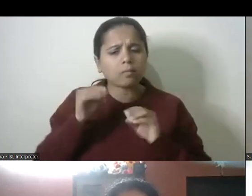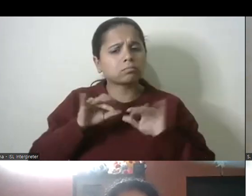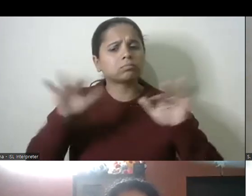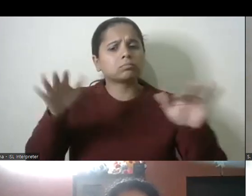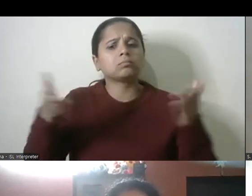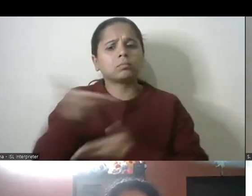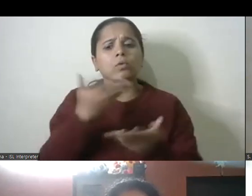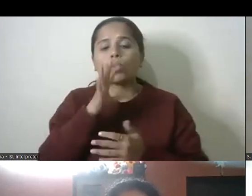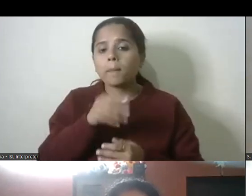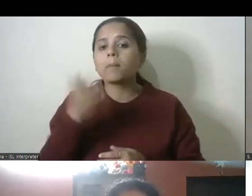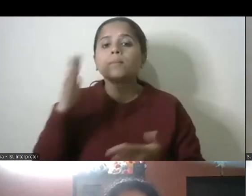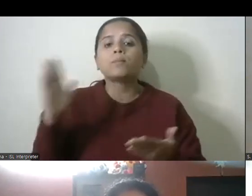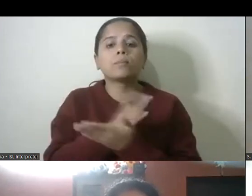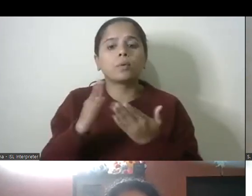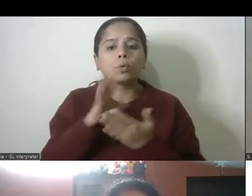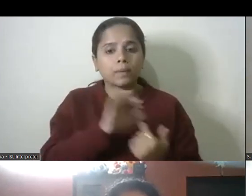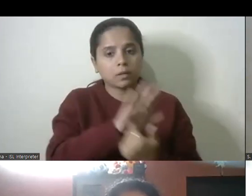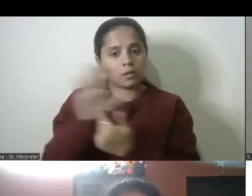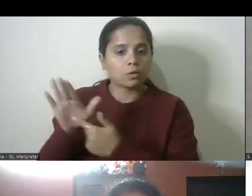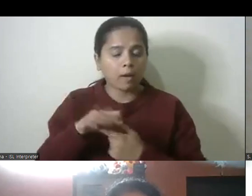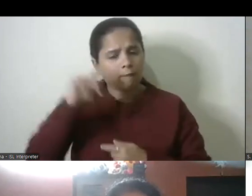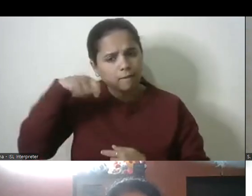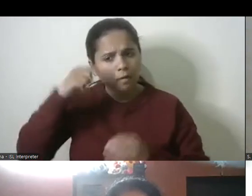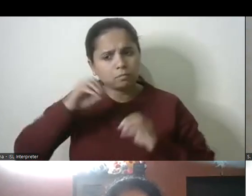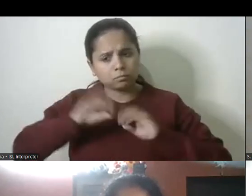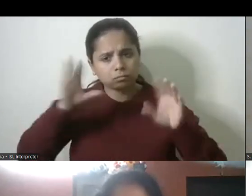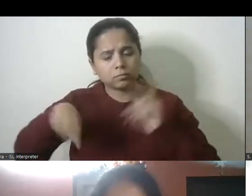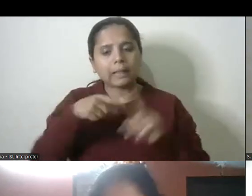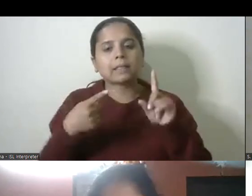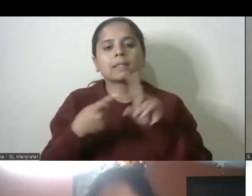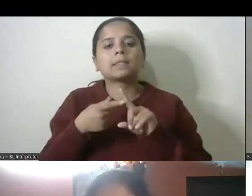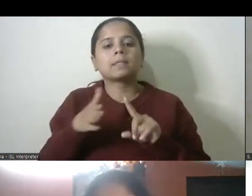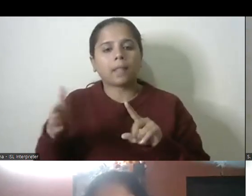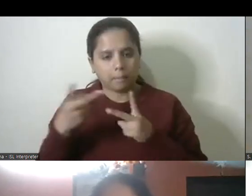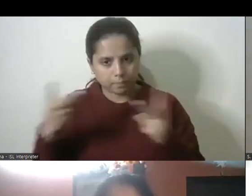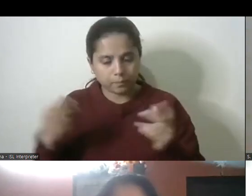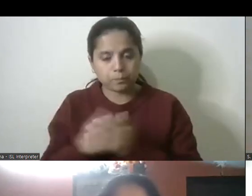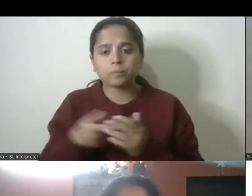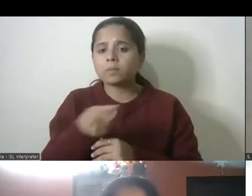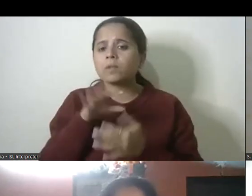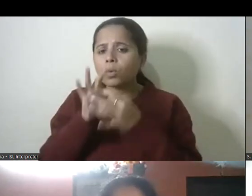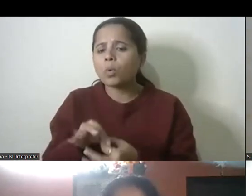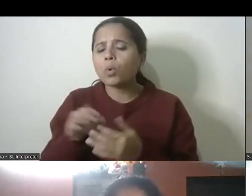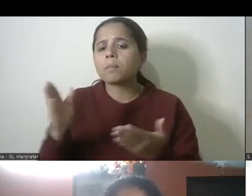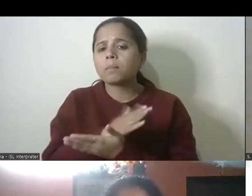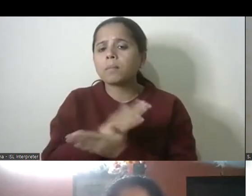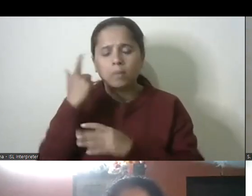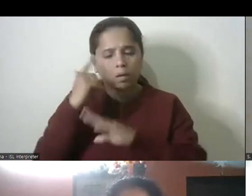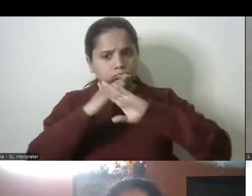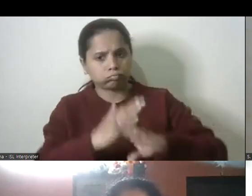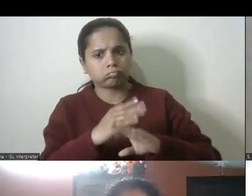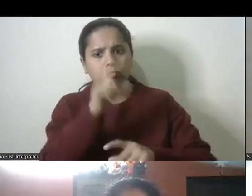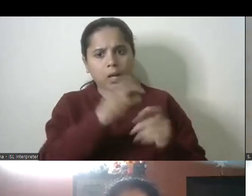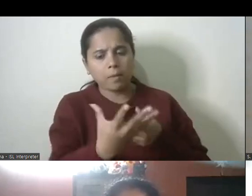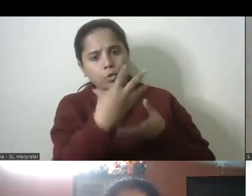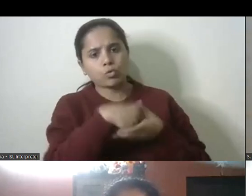was brought to the music of mainstream film industry, especially Tamil. Contemporary Gana bands are bringing the